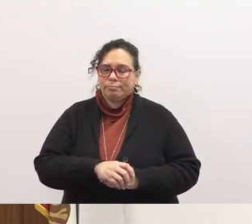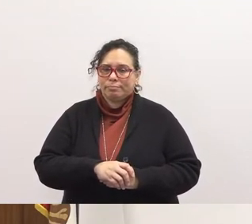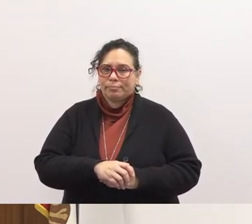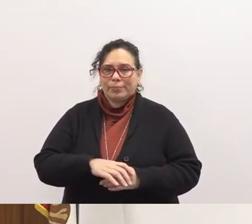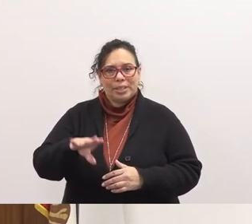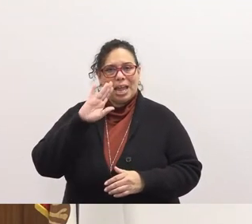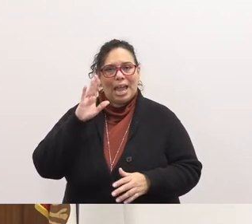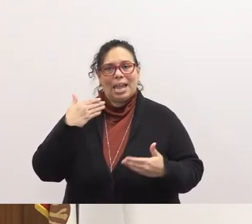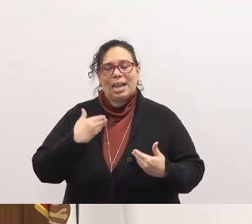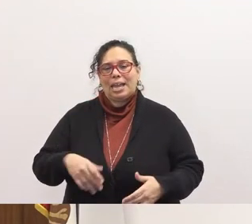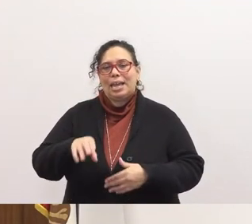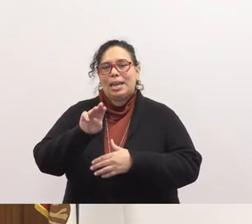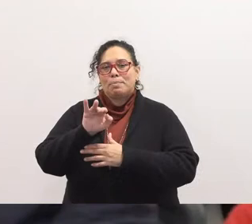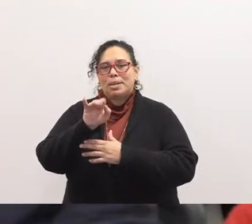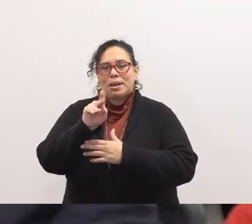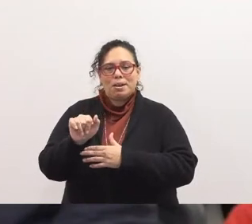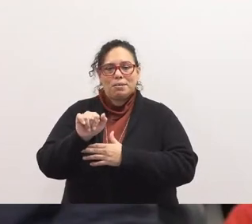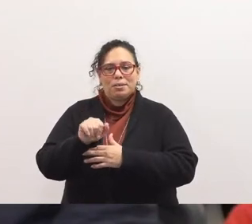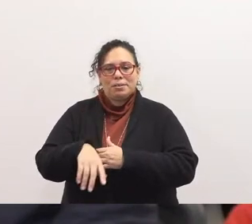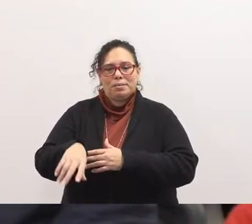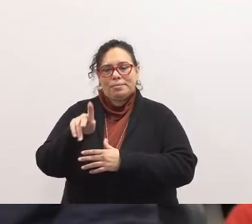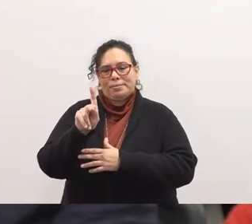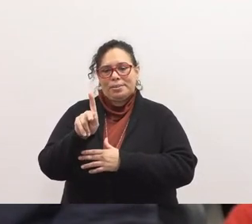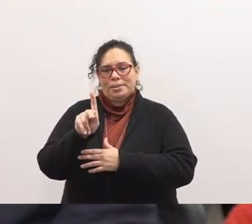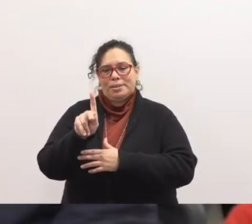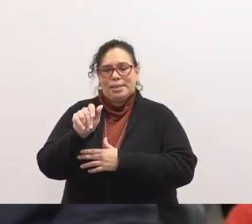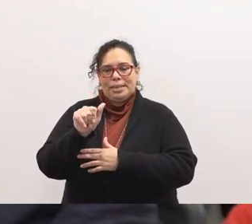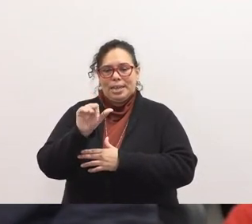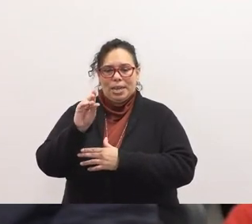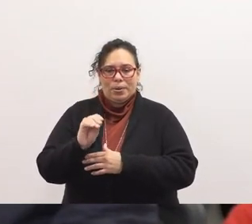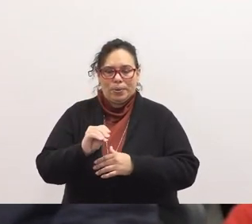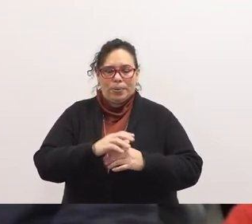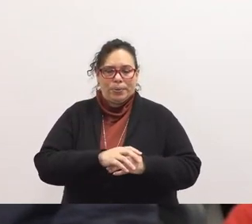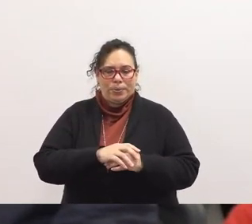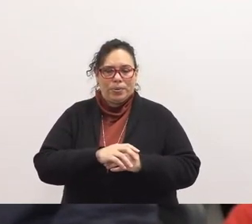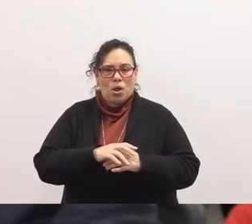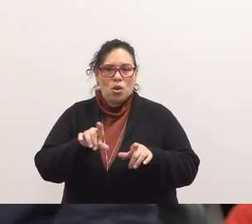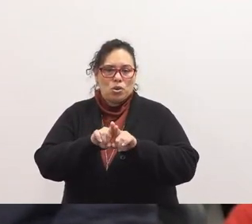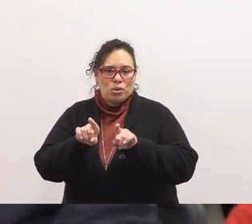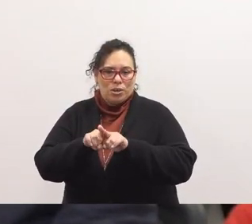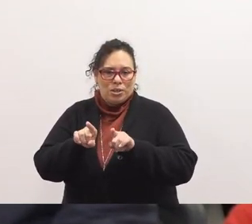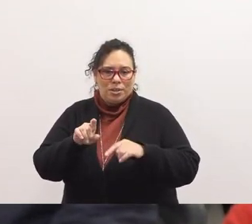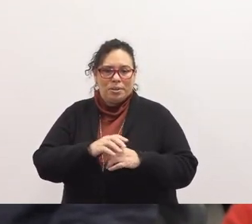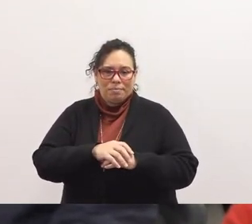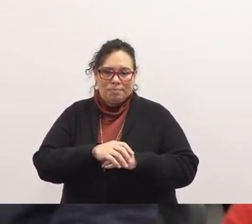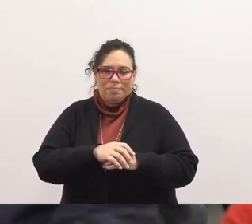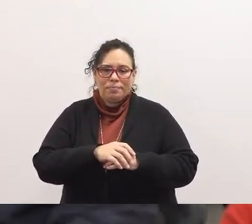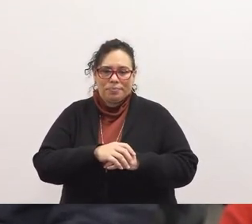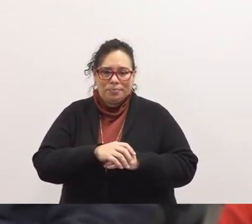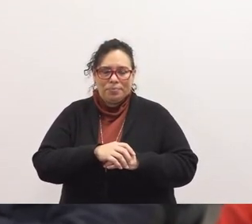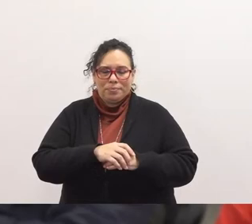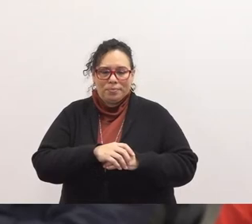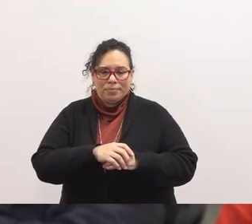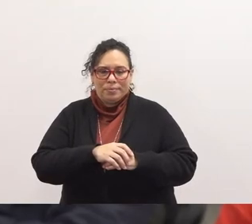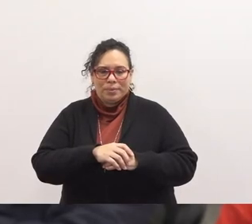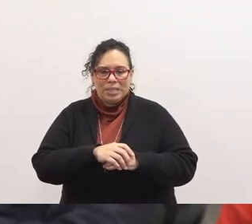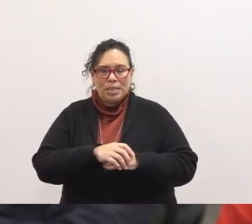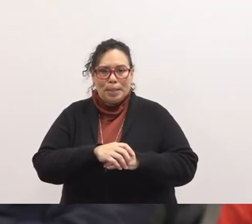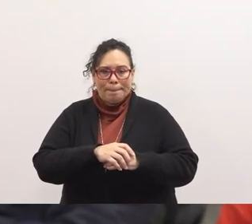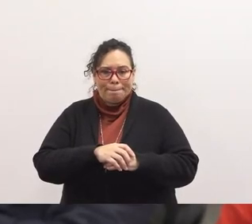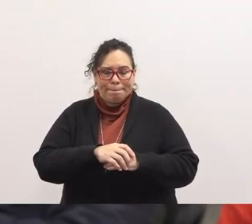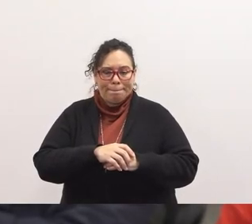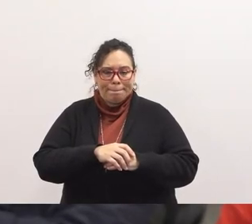Hi, I'm Mimi Kao. I'm a Los Cerritos fifth grade teacher and currently also on the board of the Teachers Association of Long